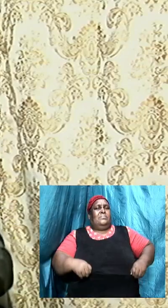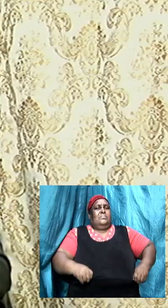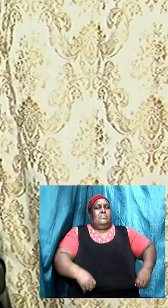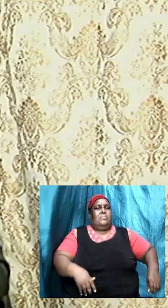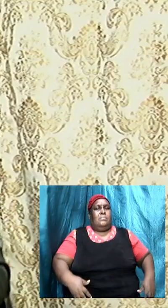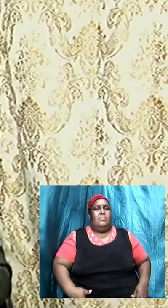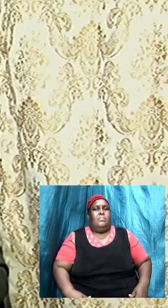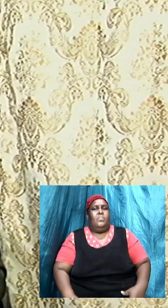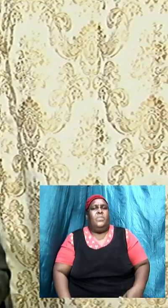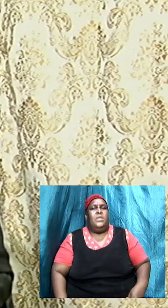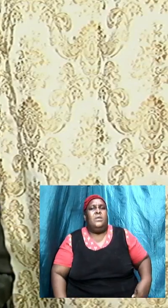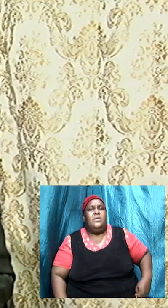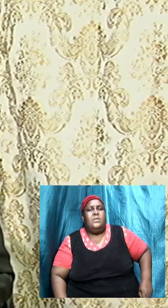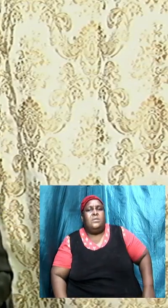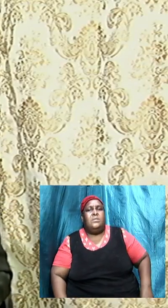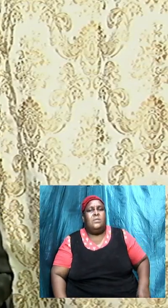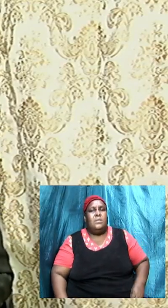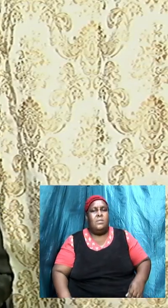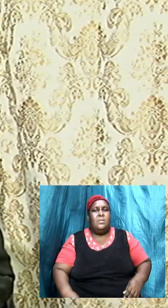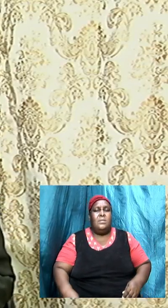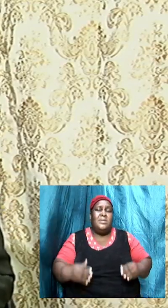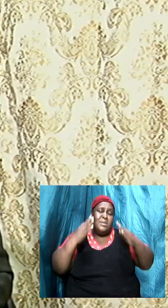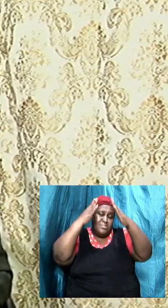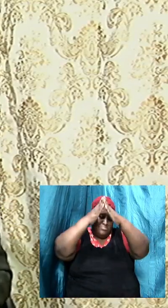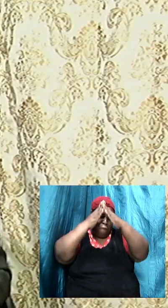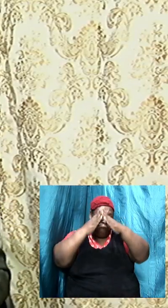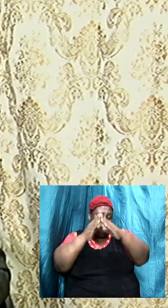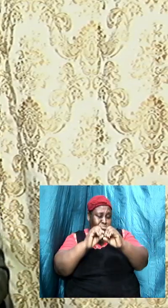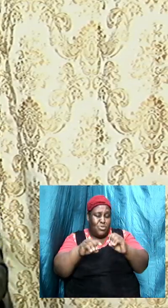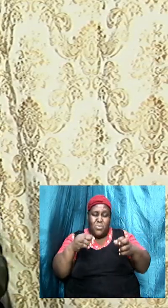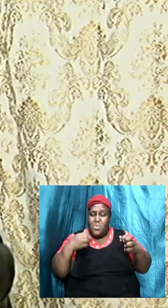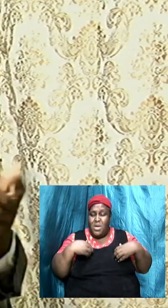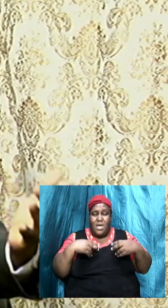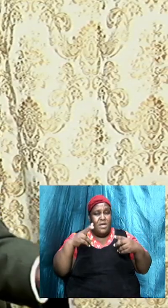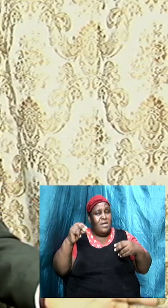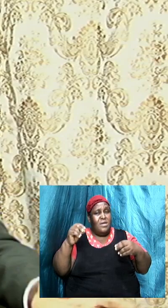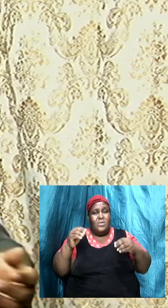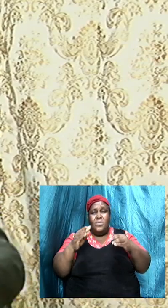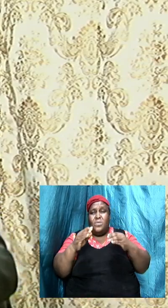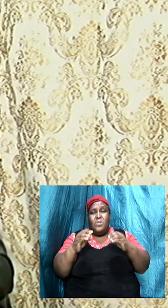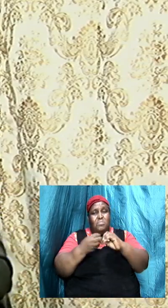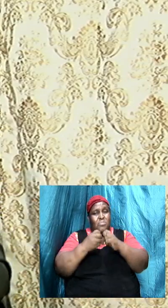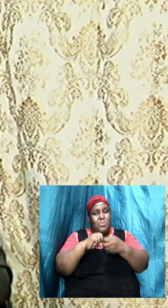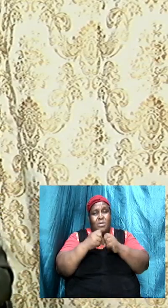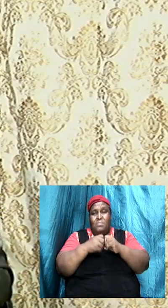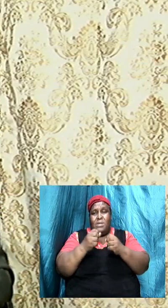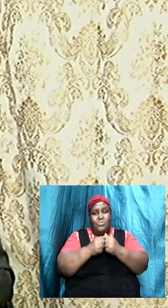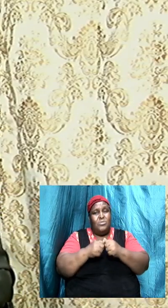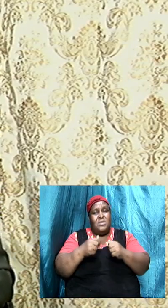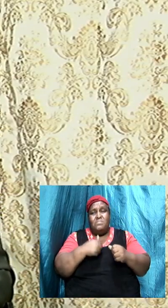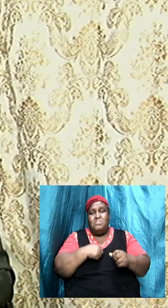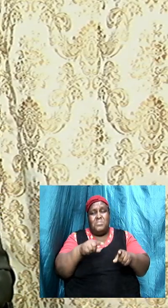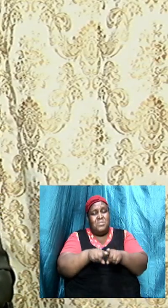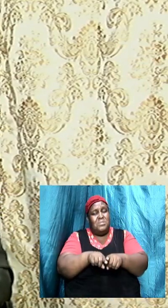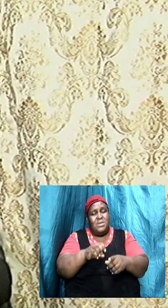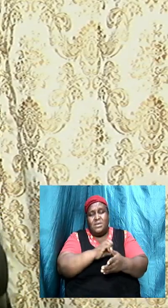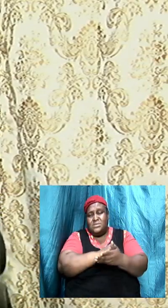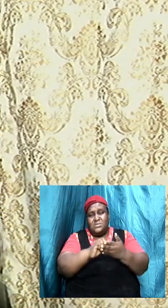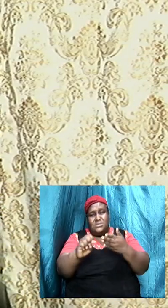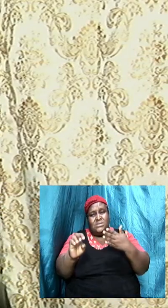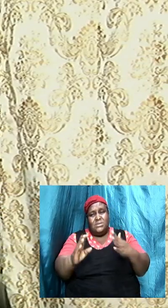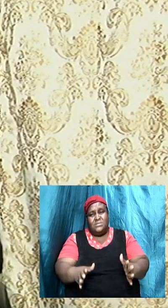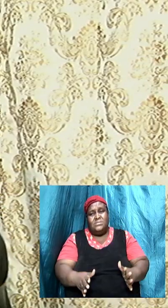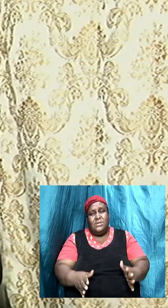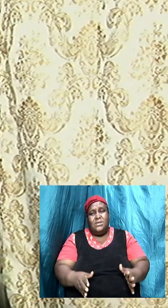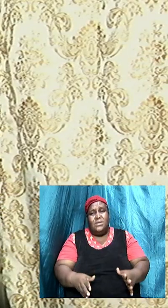Like me, Bishop not really have any trouble with me. Yes, me not really get trouble as a saint. But